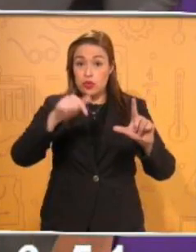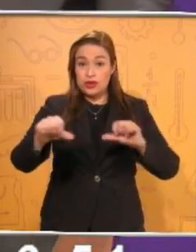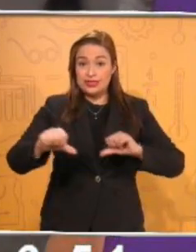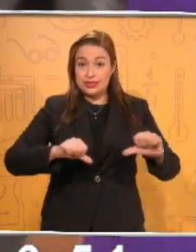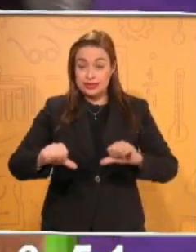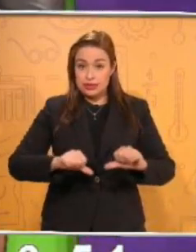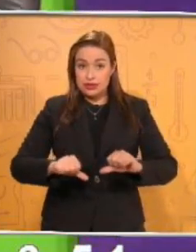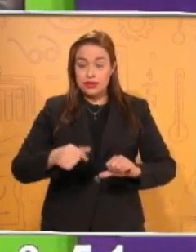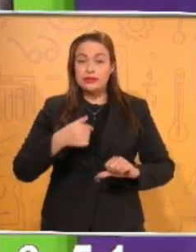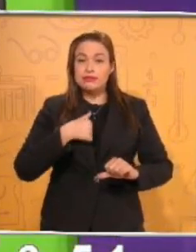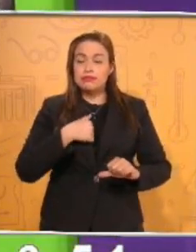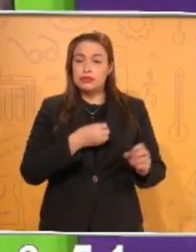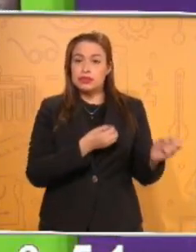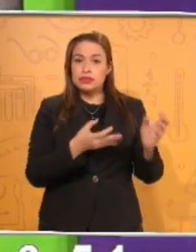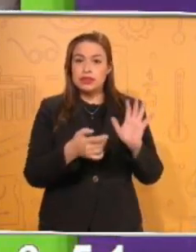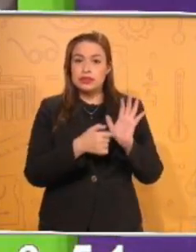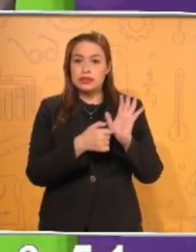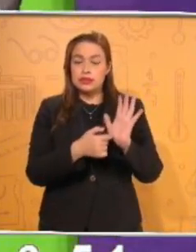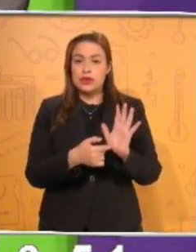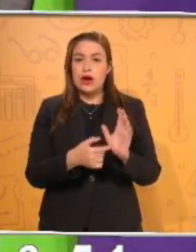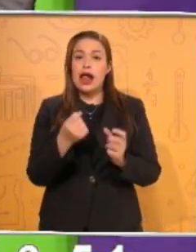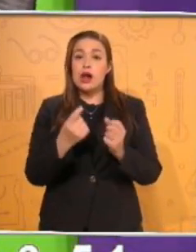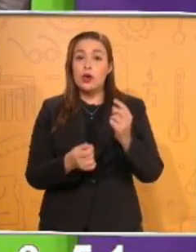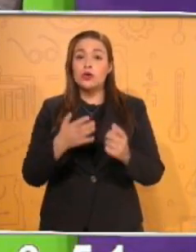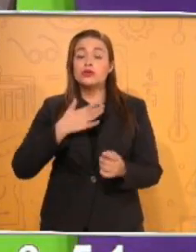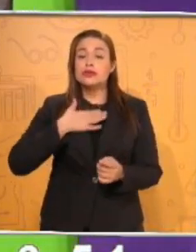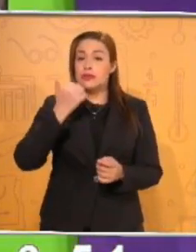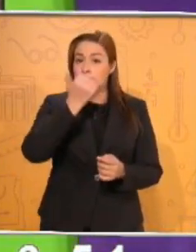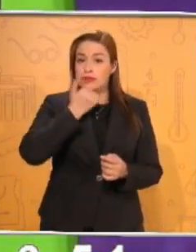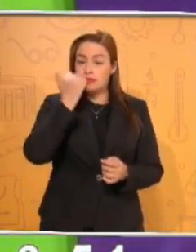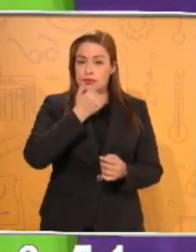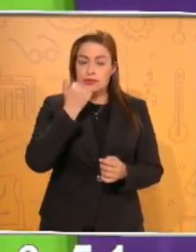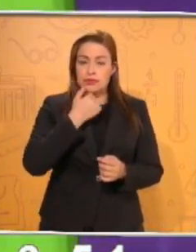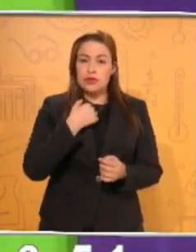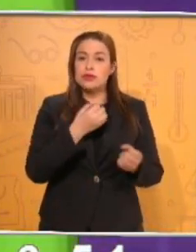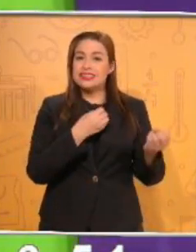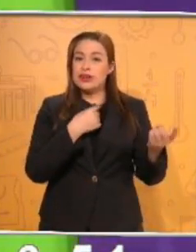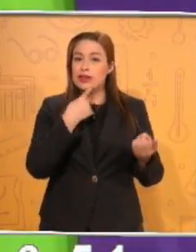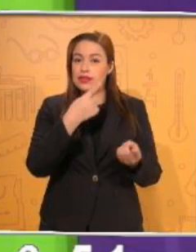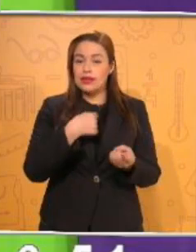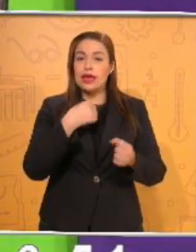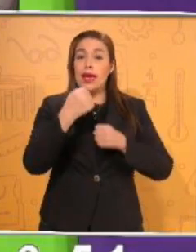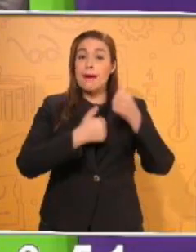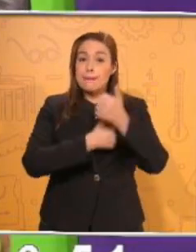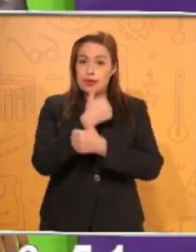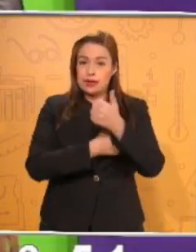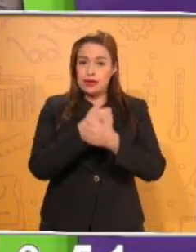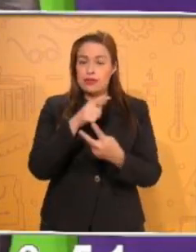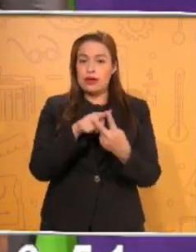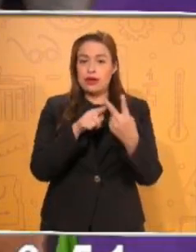I got some of my students, and then we have students' participation.